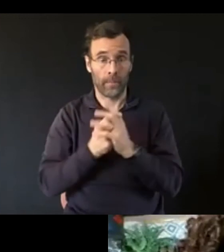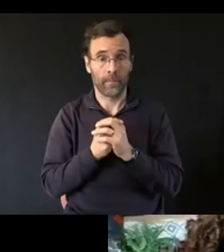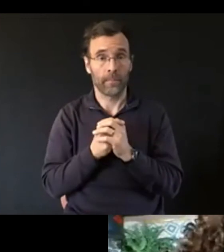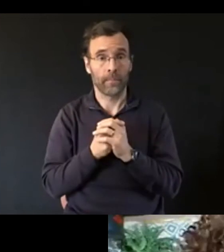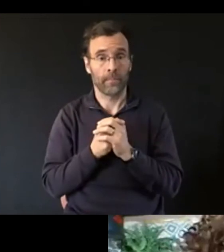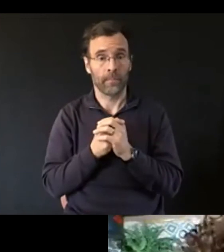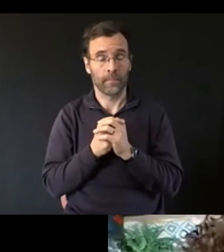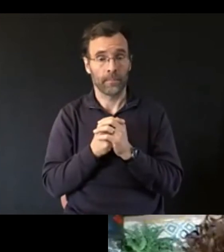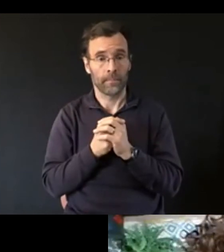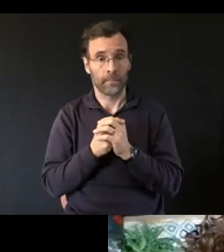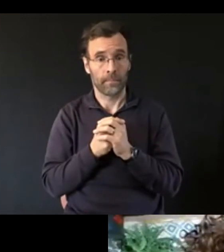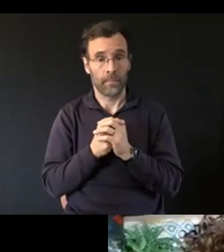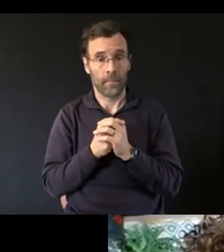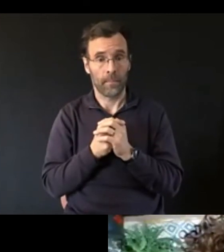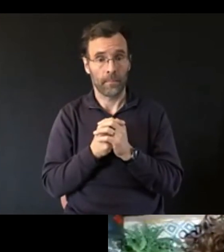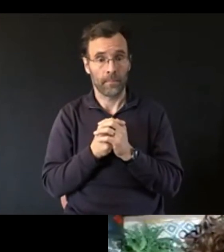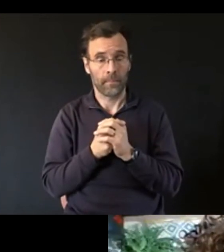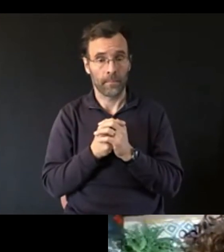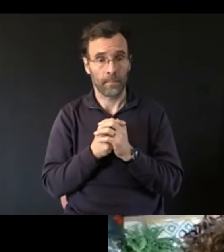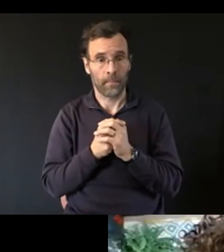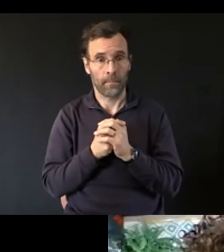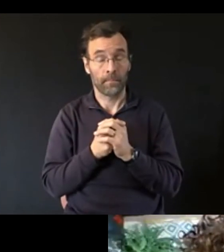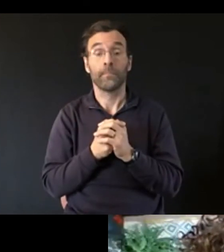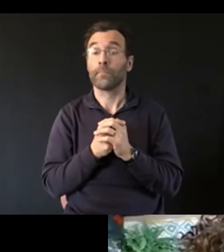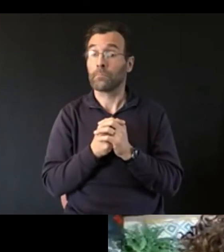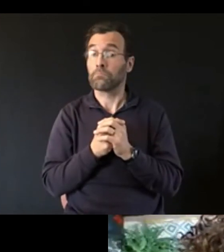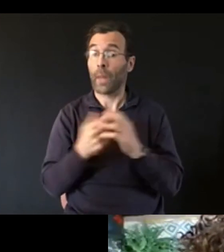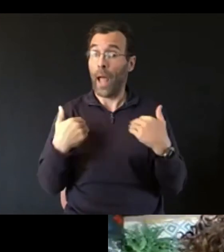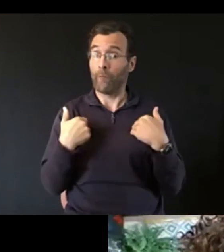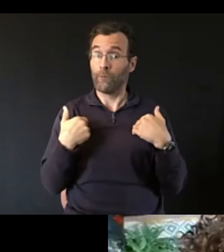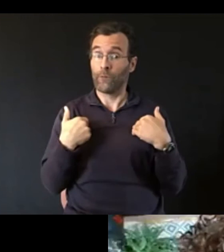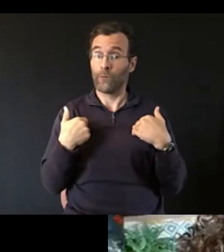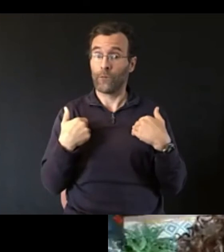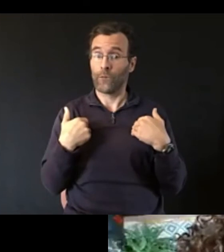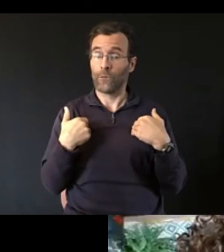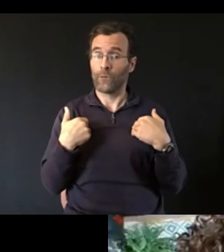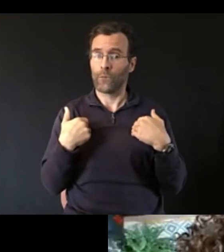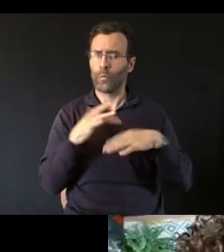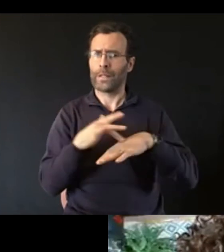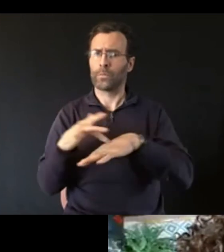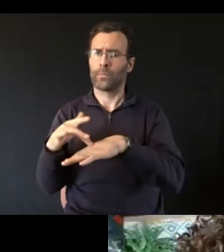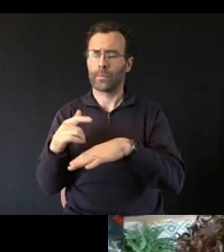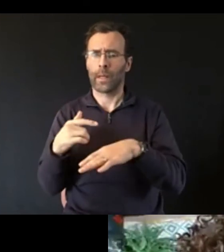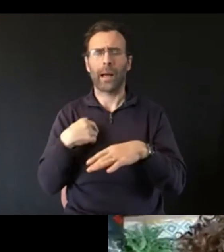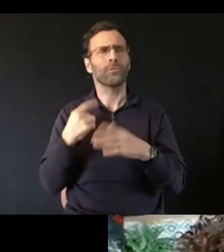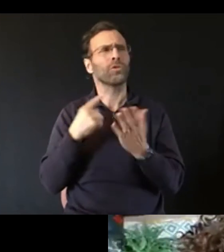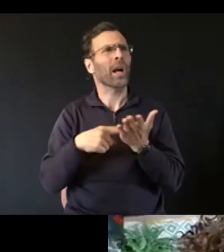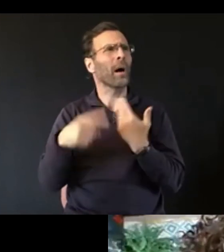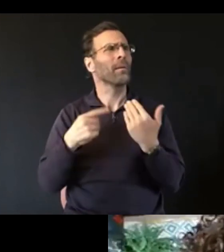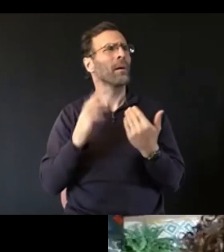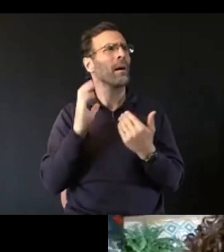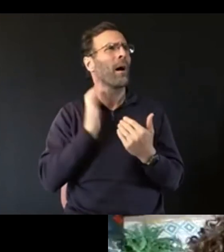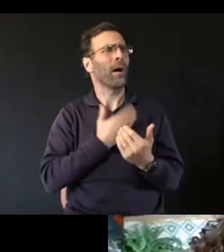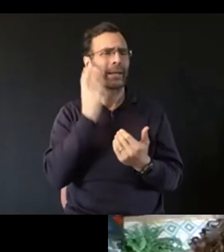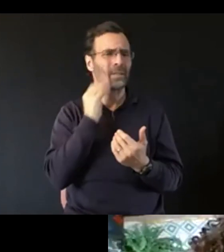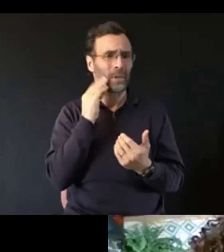I will say that there are resources. Let me just start with our experience, though. When